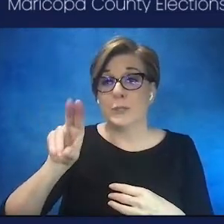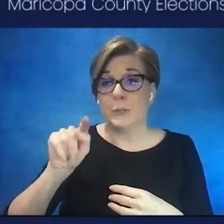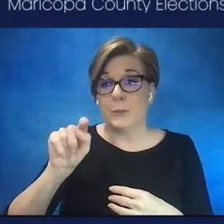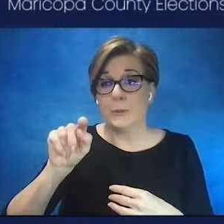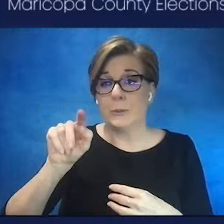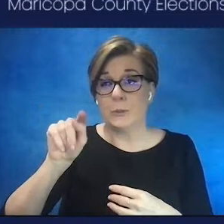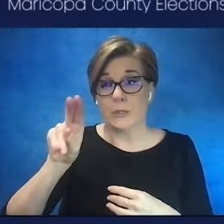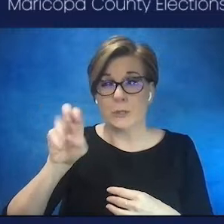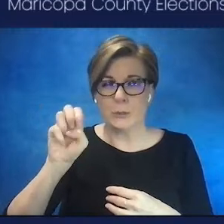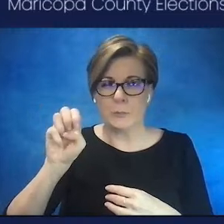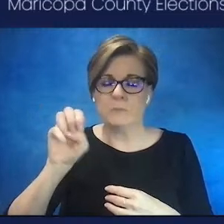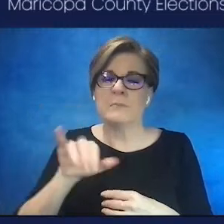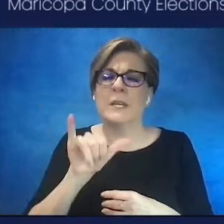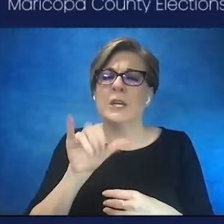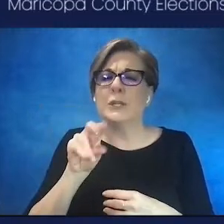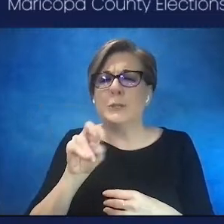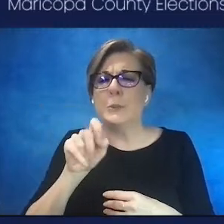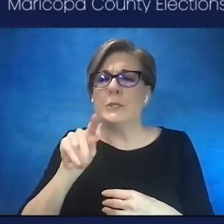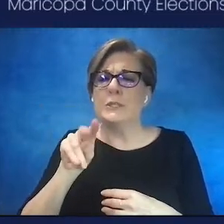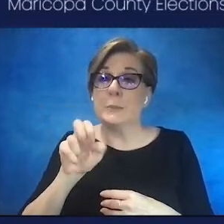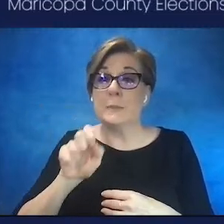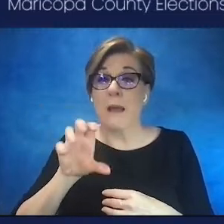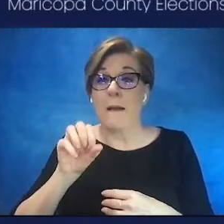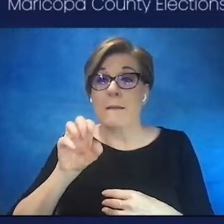for future viewing at